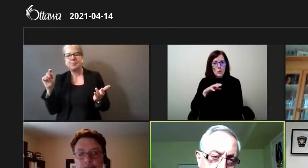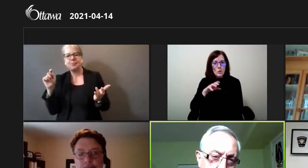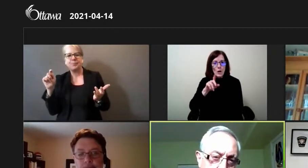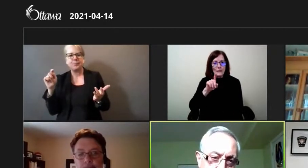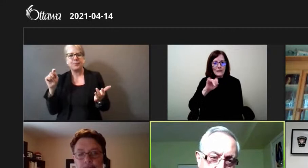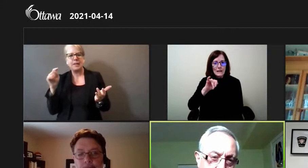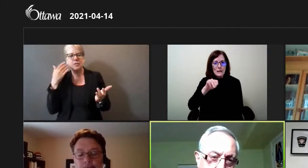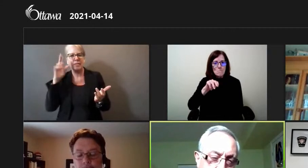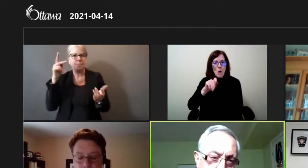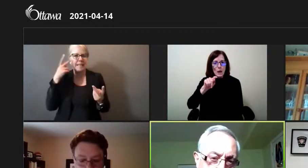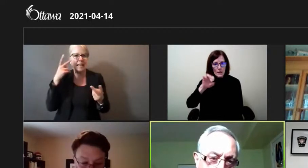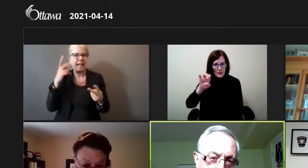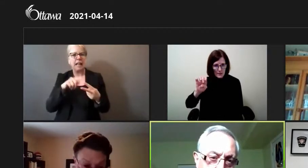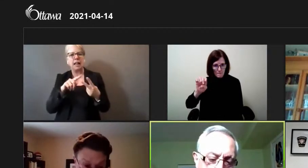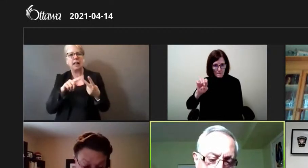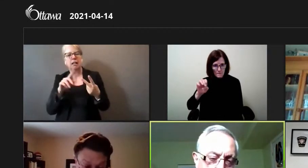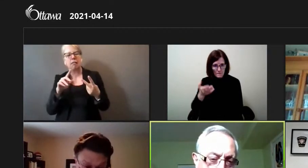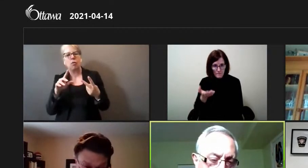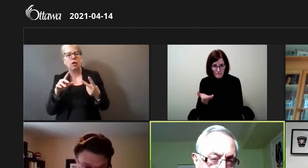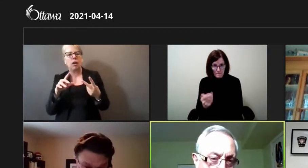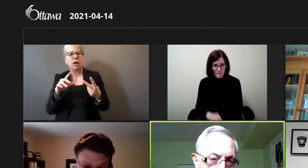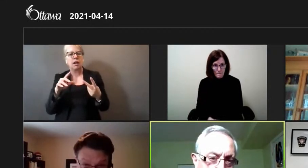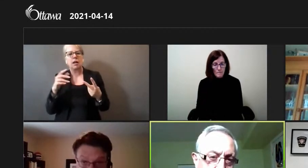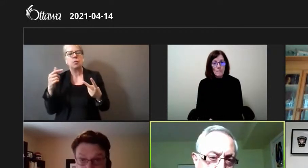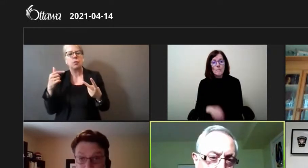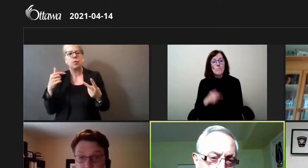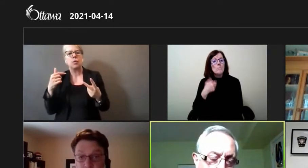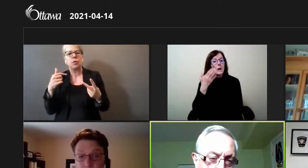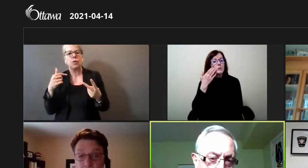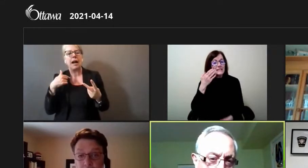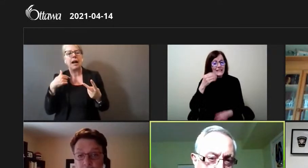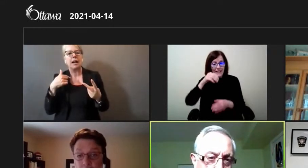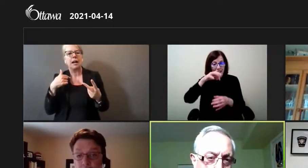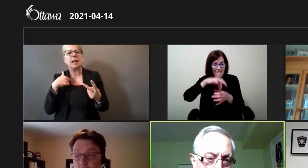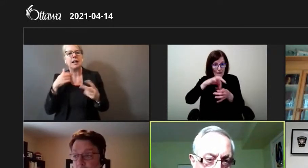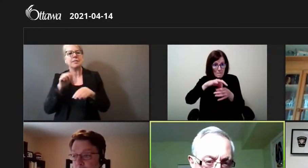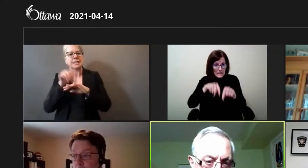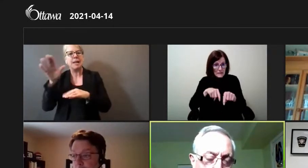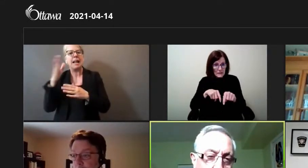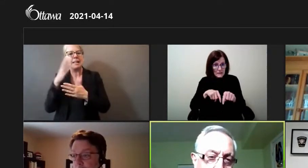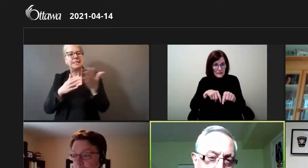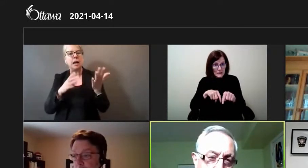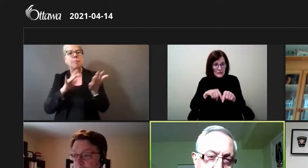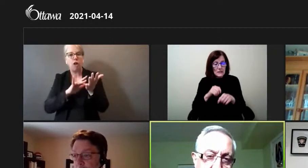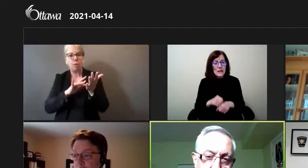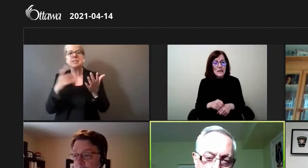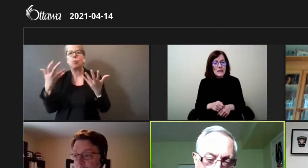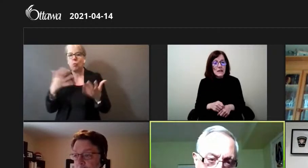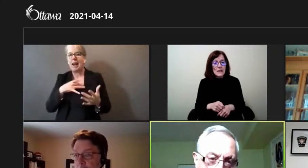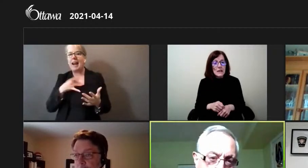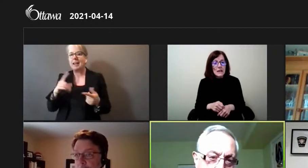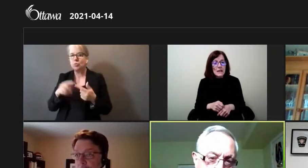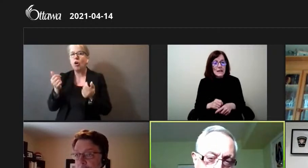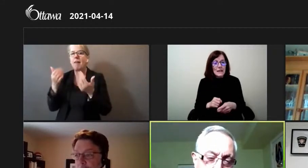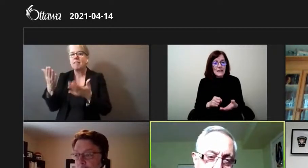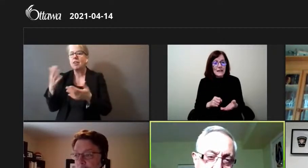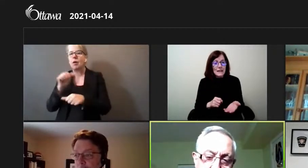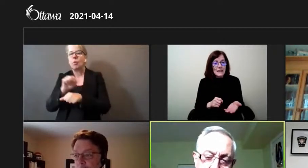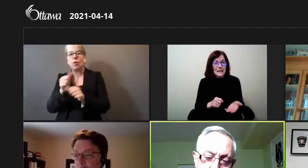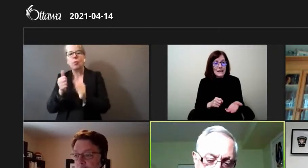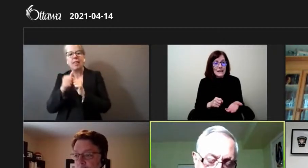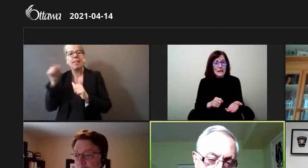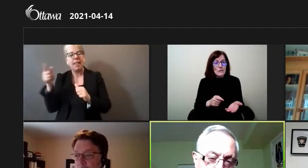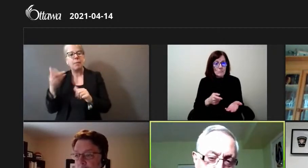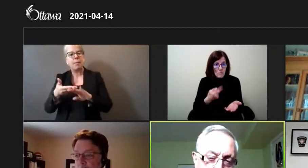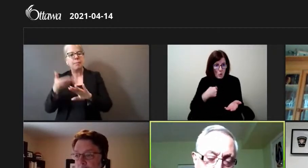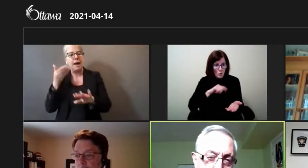political or if it's whatever. We have submitted some pharmacists who would like to offer this, and we work with them in the past,